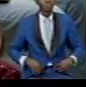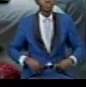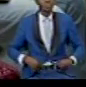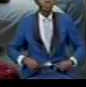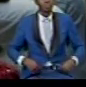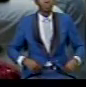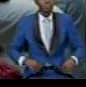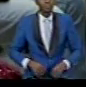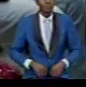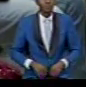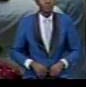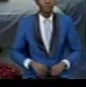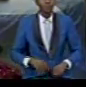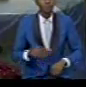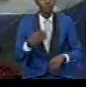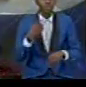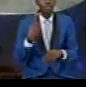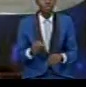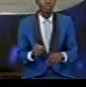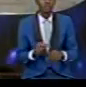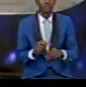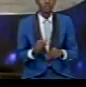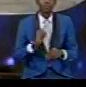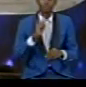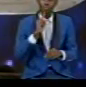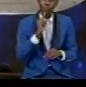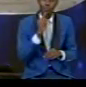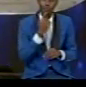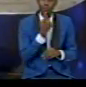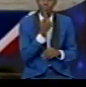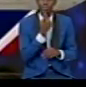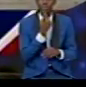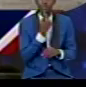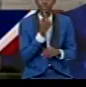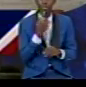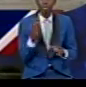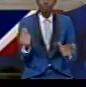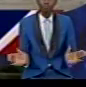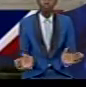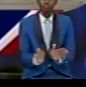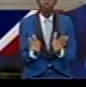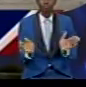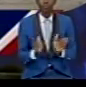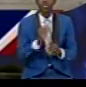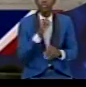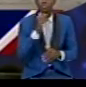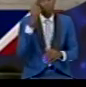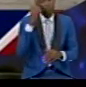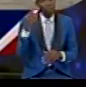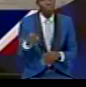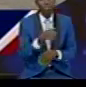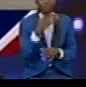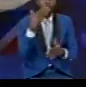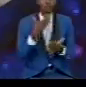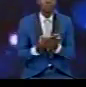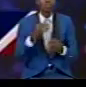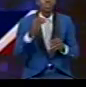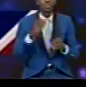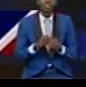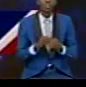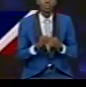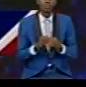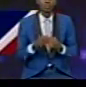three here, the fervent admonitions not for their good. In Galatians chapter 4, reading from